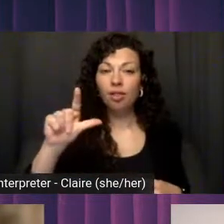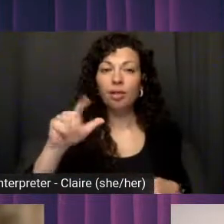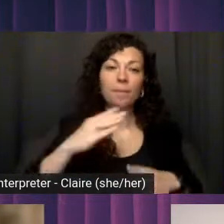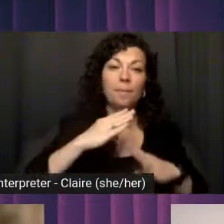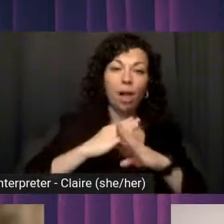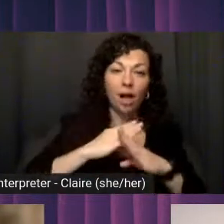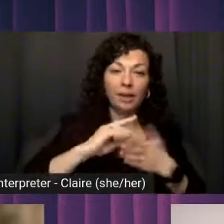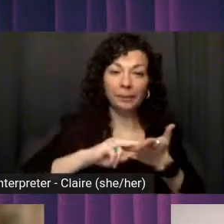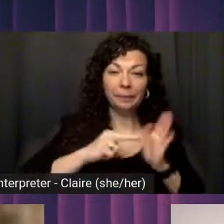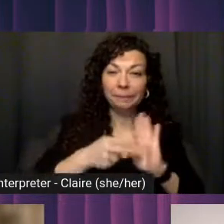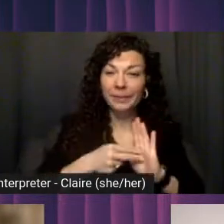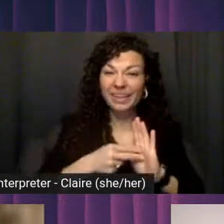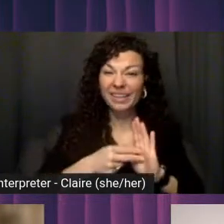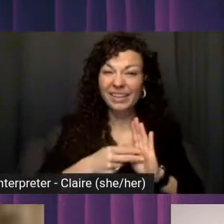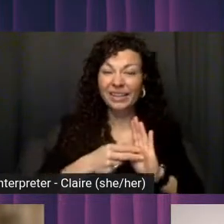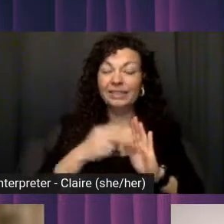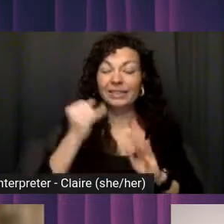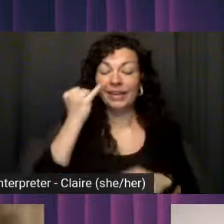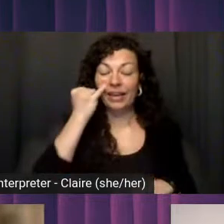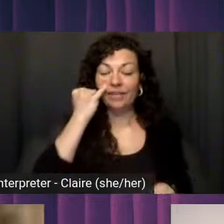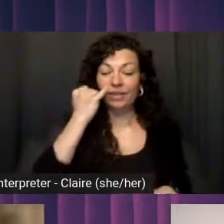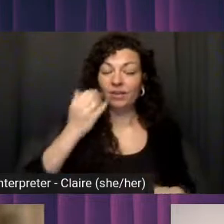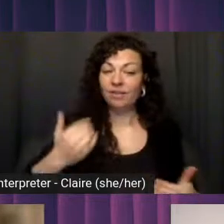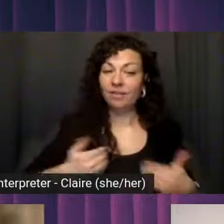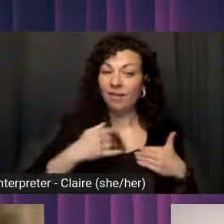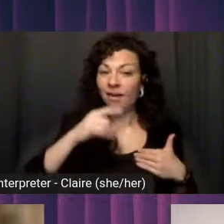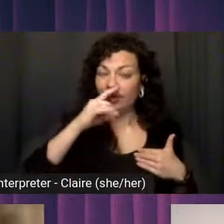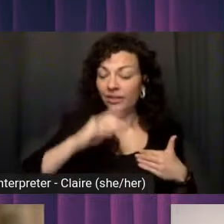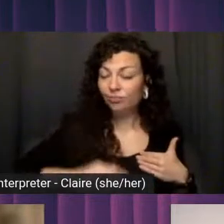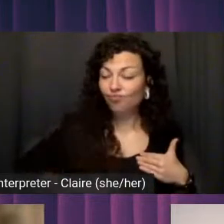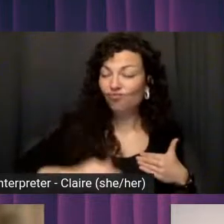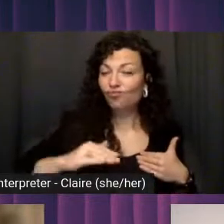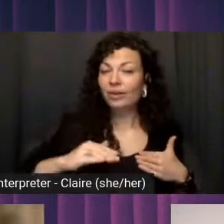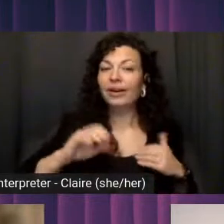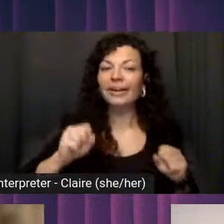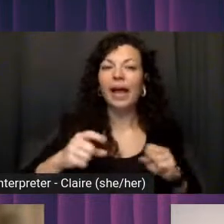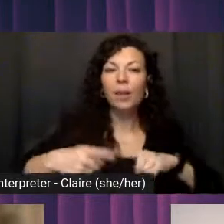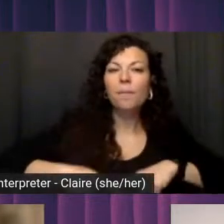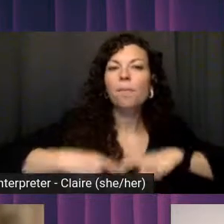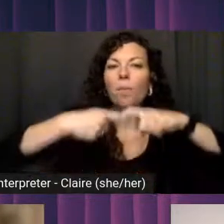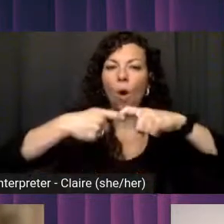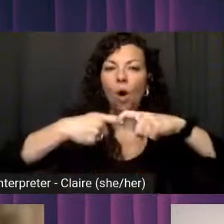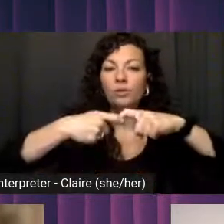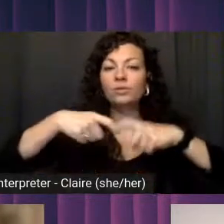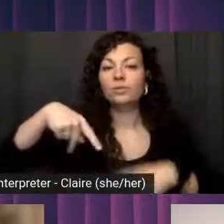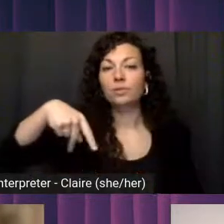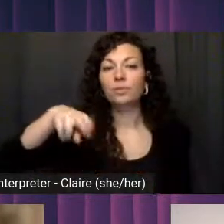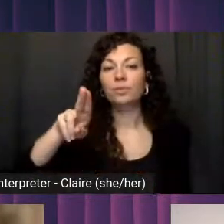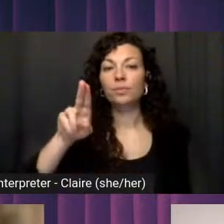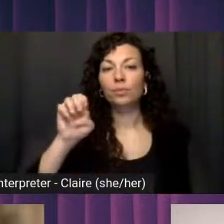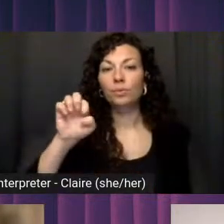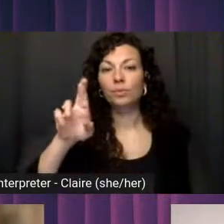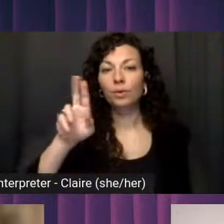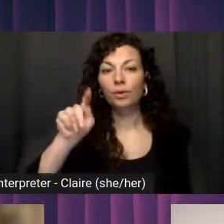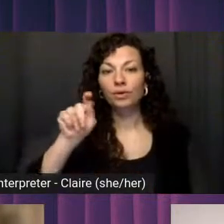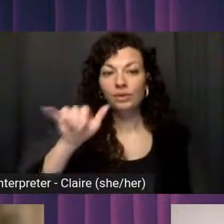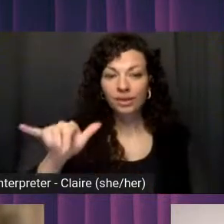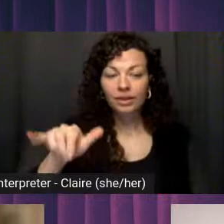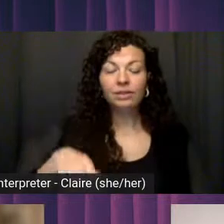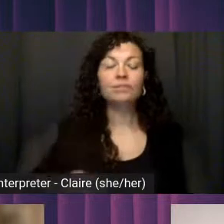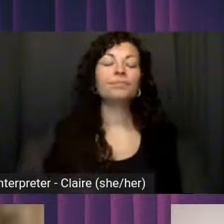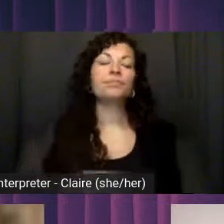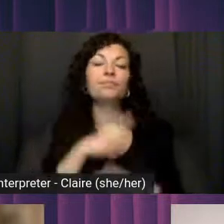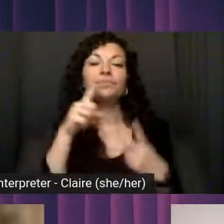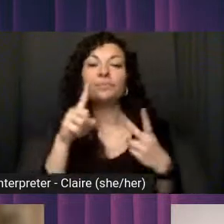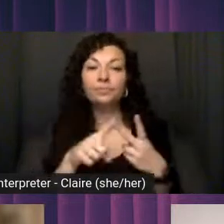puberty for folks who are exploring their gender. This can also look like things like gender-affirming hormones,